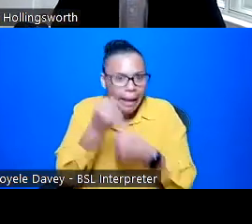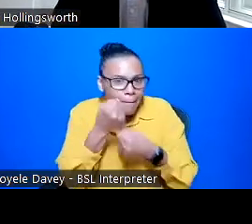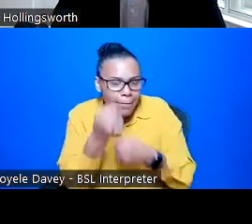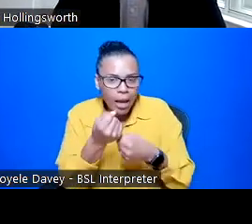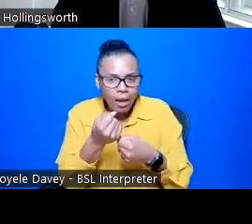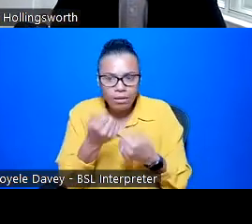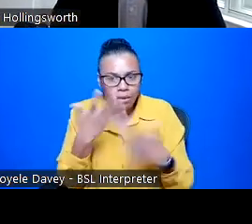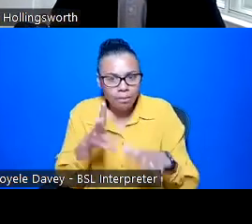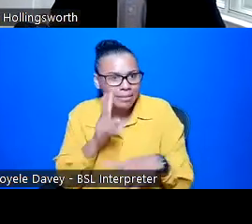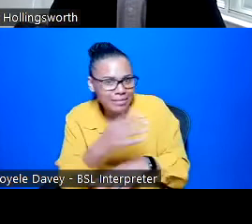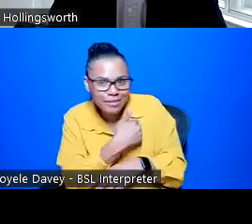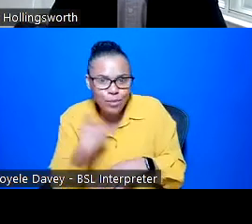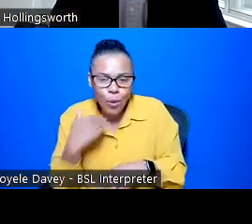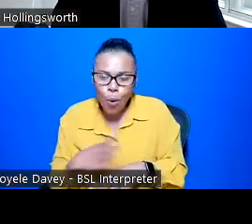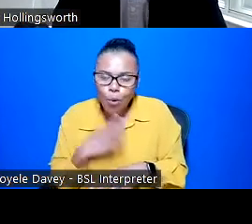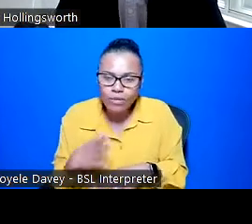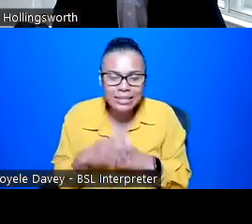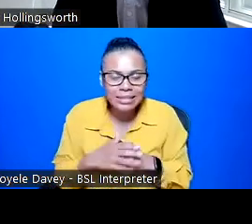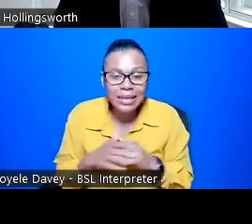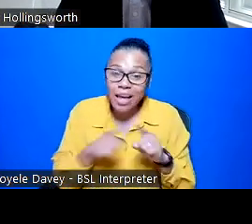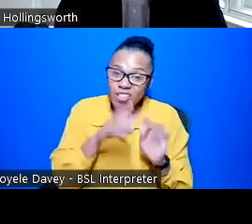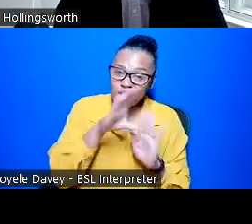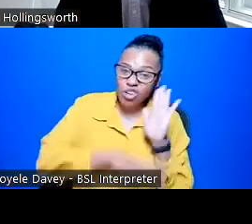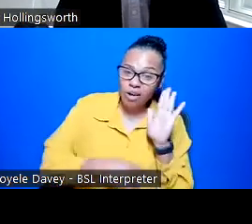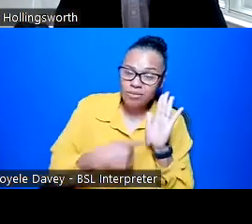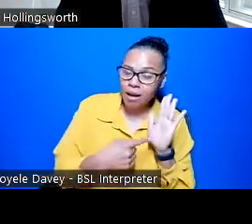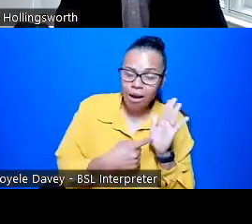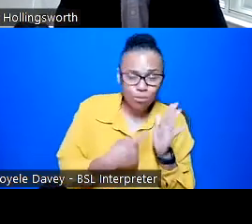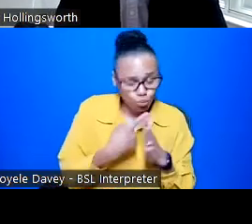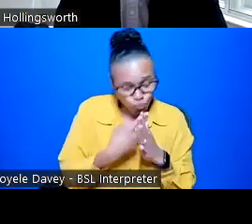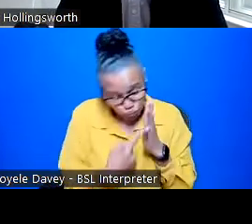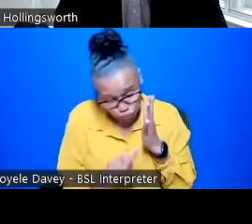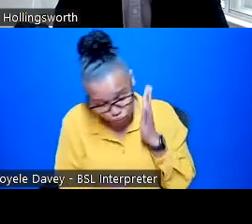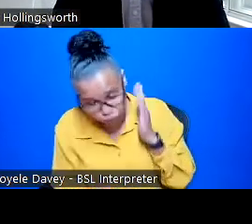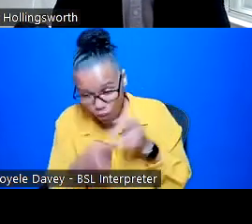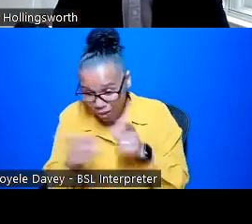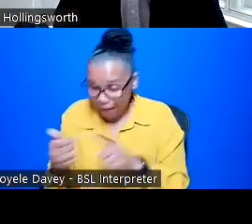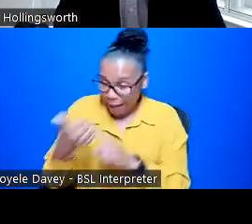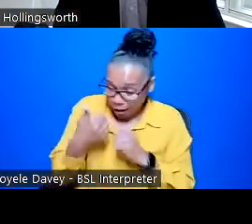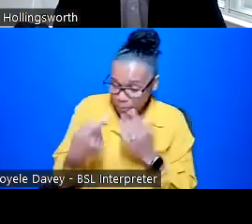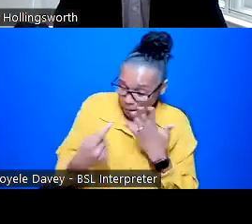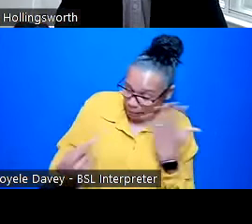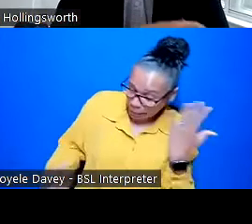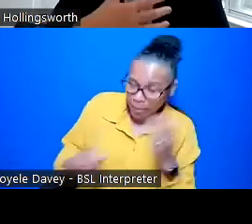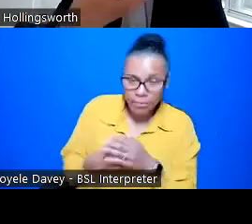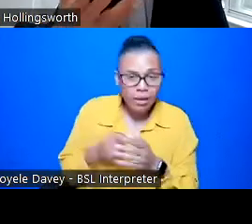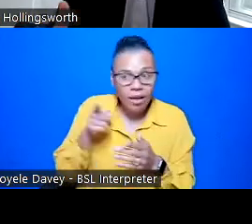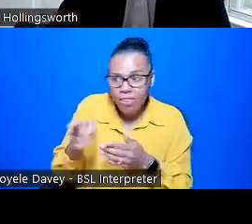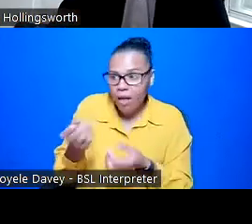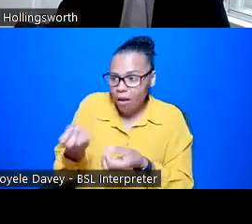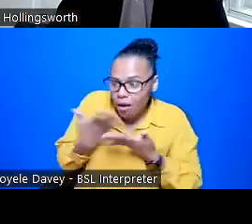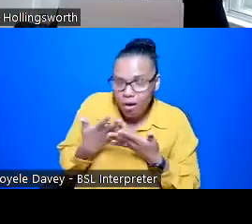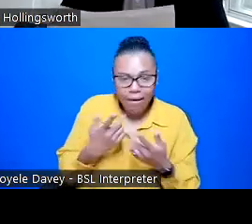also with things like the Charter, which we're very pleased to continue to support, to provide data and evidence. Of course, the